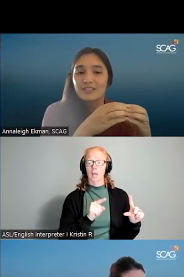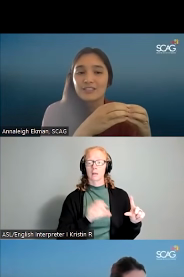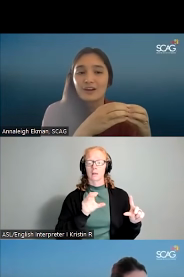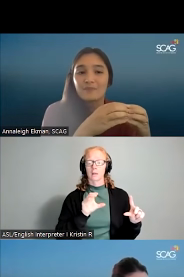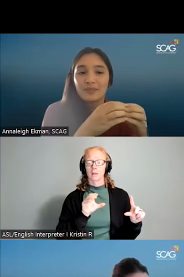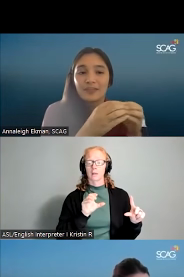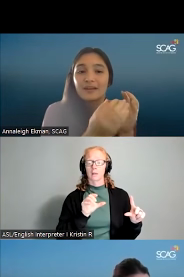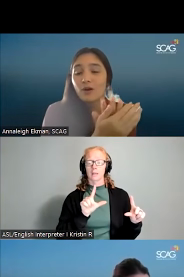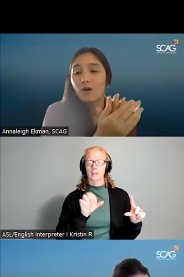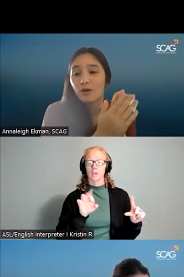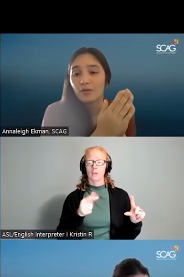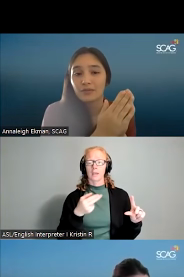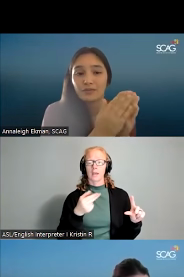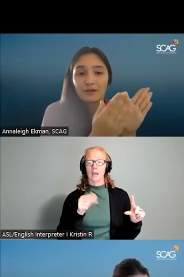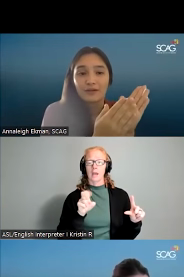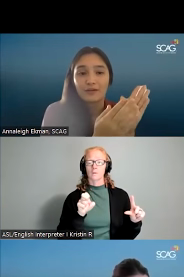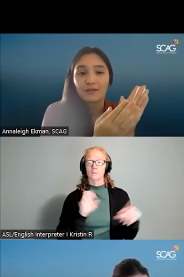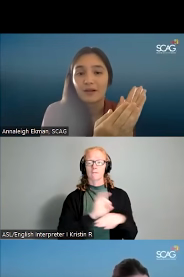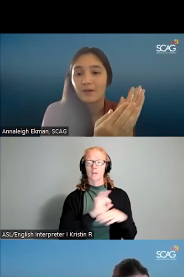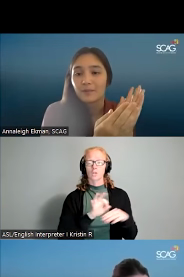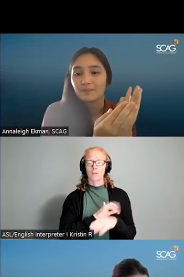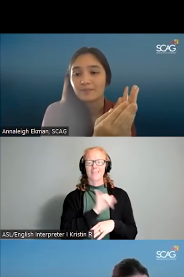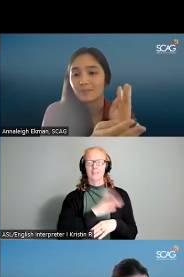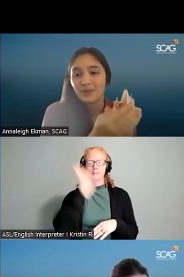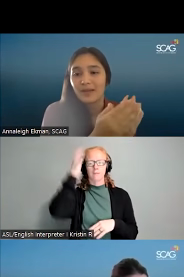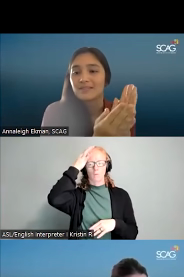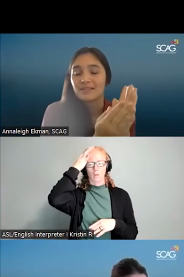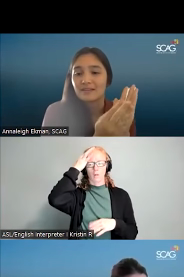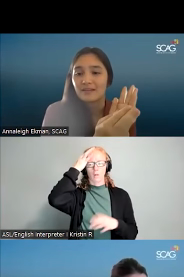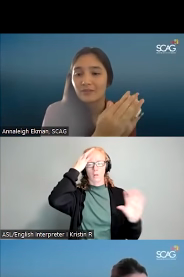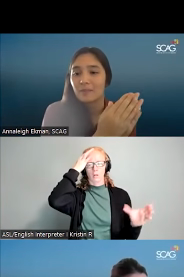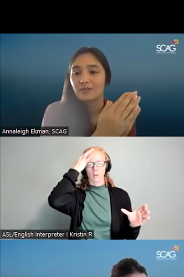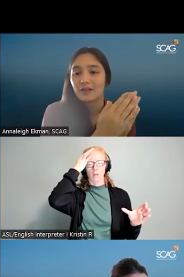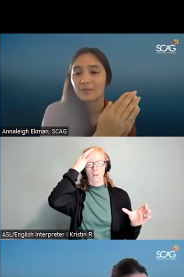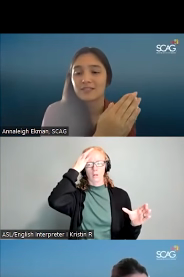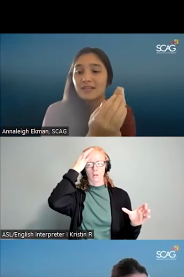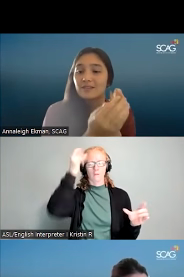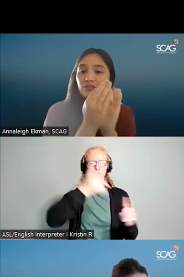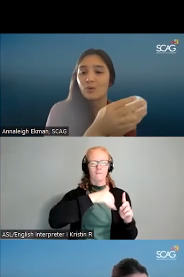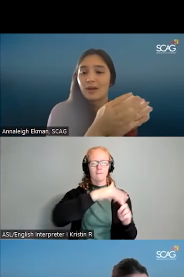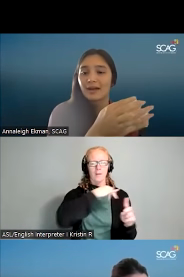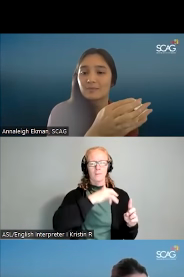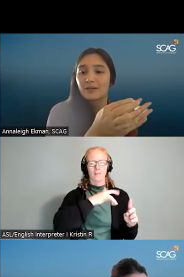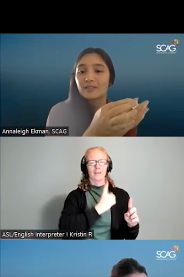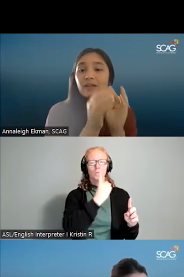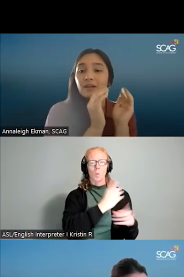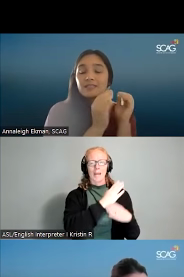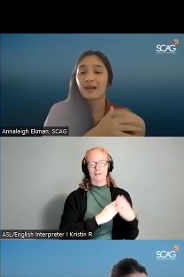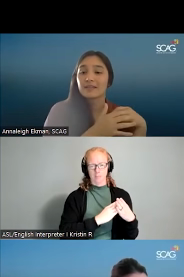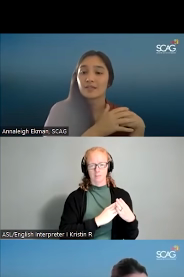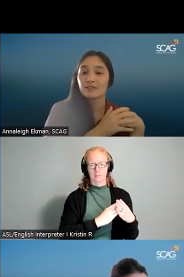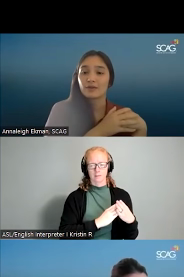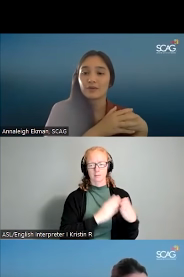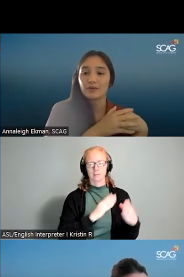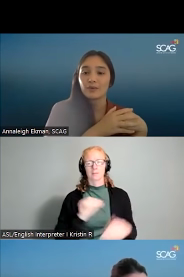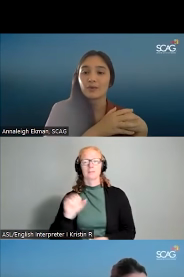for IGR, that is all the federal plans and environmental documents. That's just one aspect.